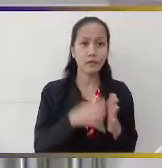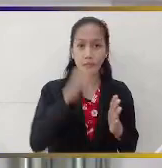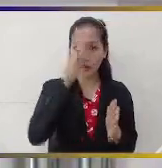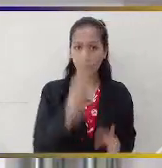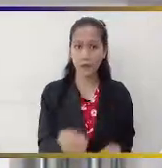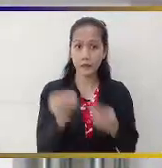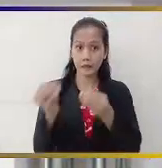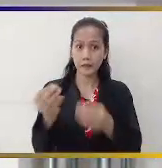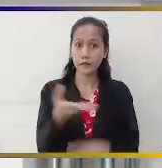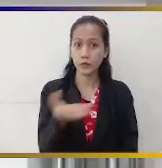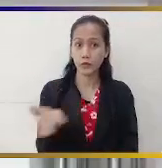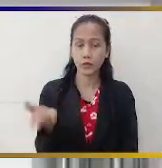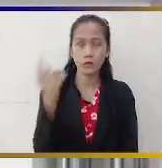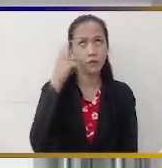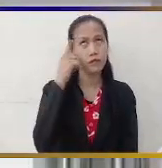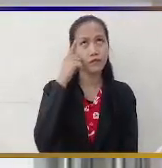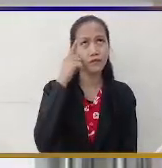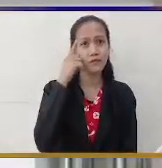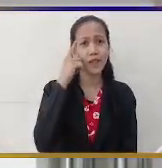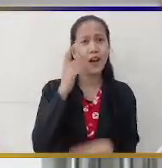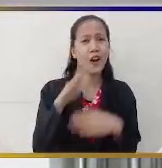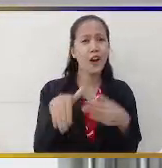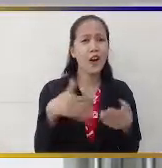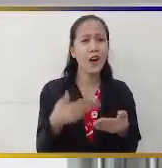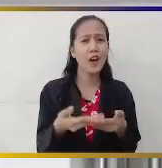It all belongs to Him.